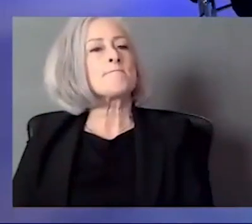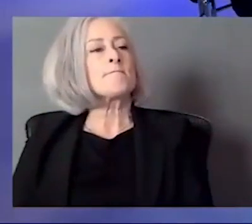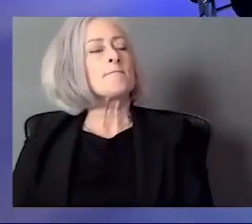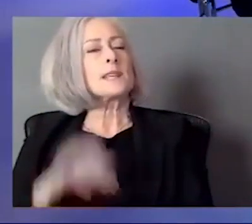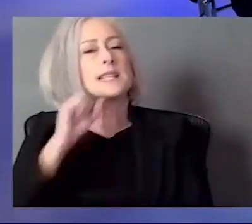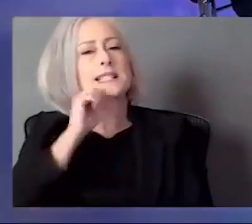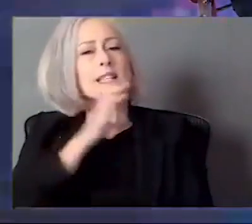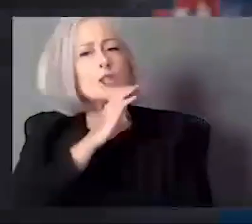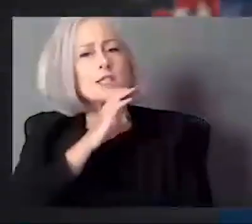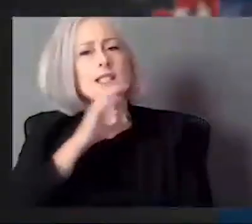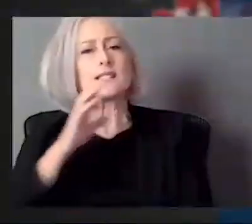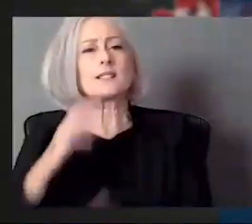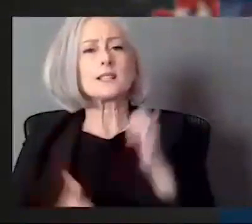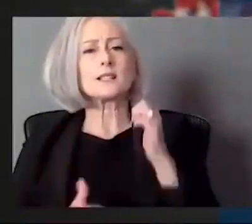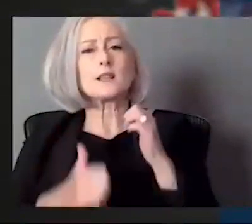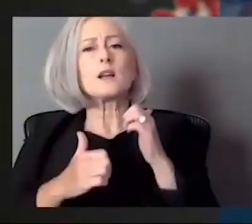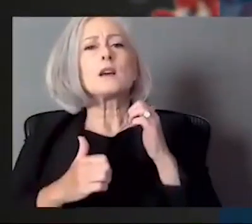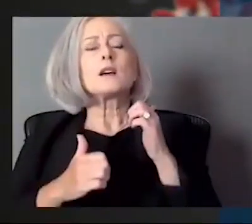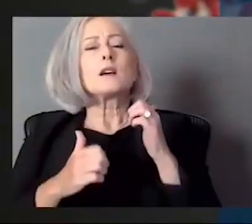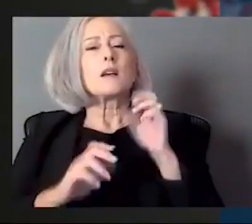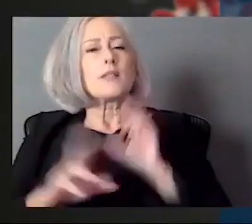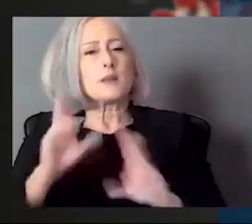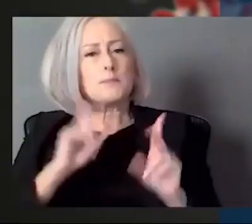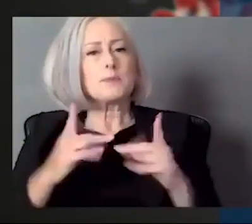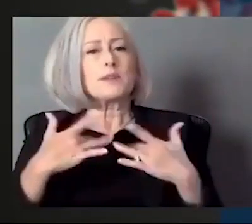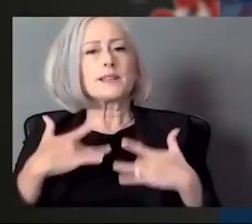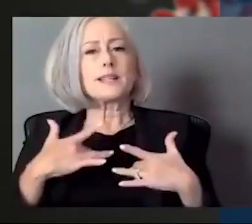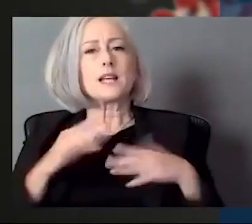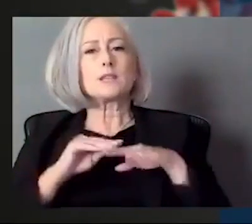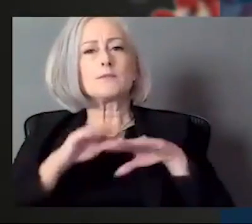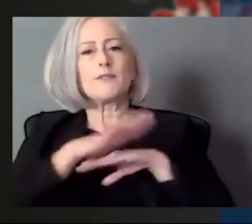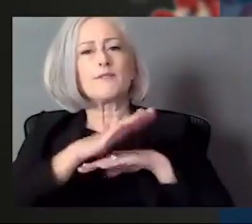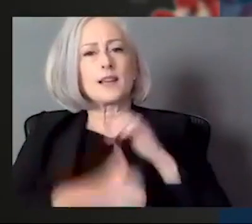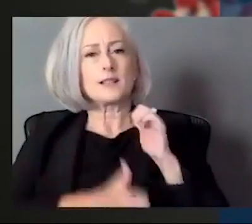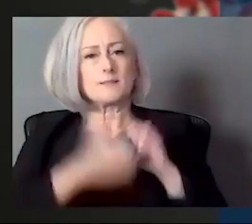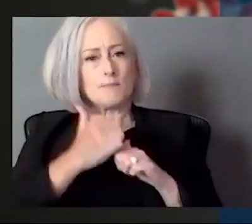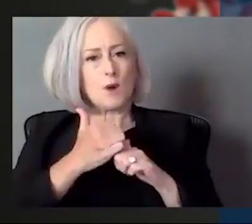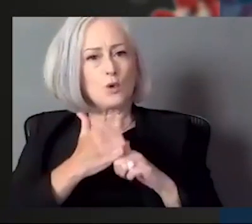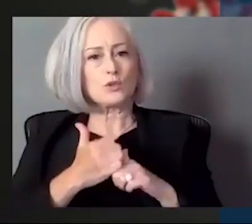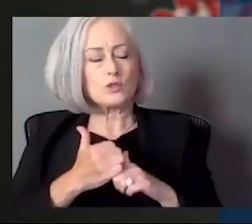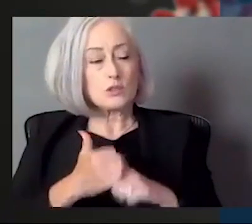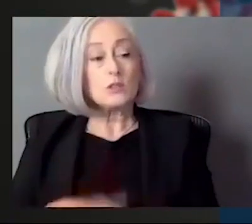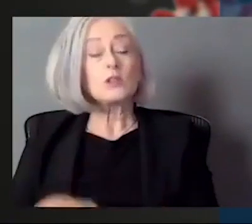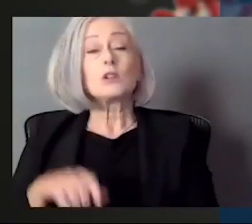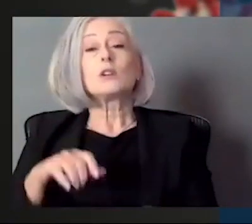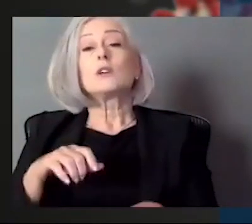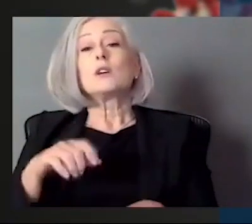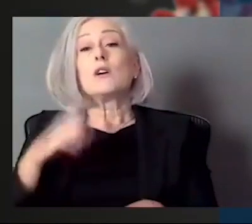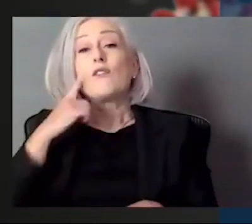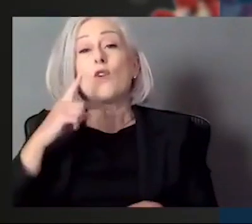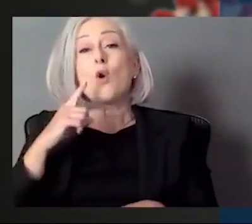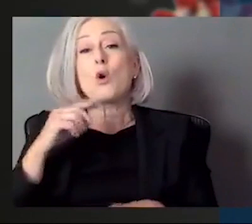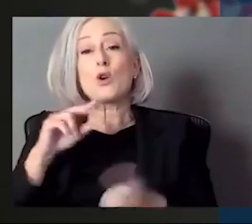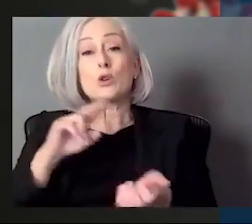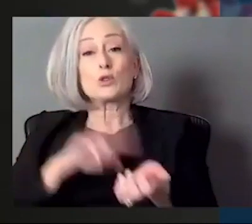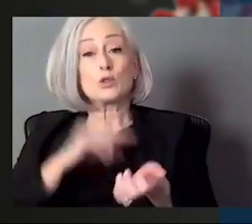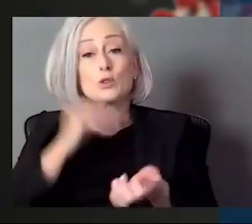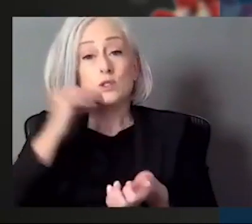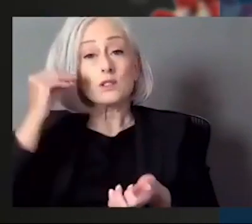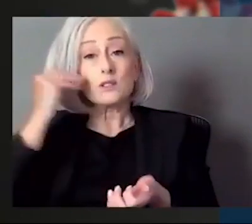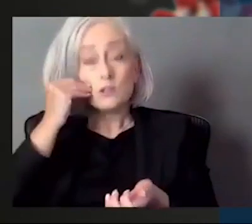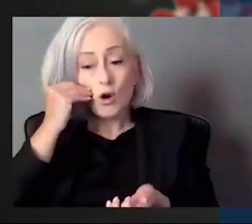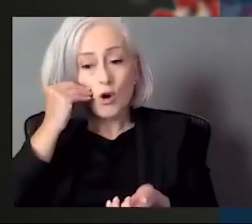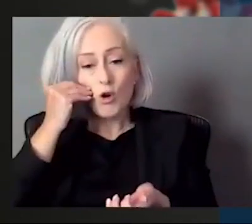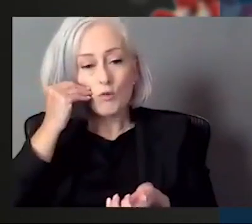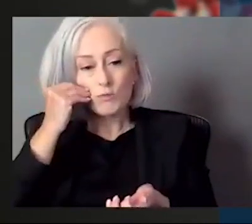most vulnerable, as we've talked about. Kansans report only half of the staff at long-term facilities being vaccinated. Does the Delta variant pose